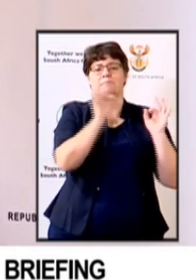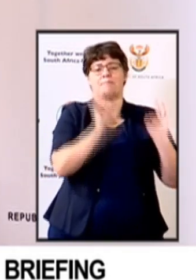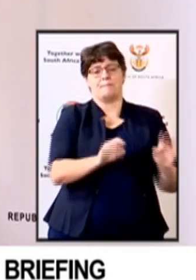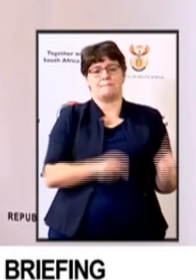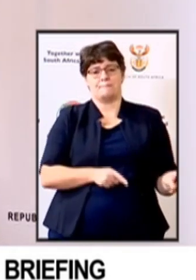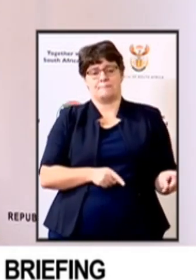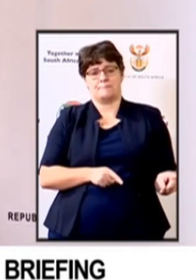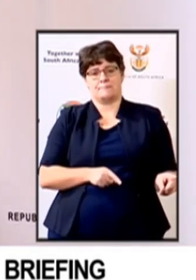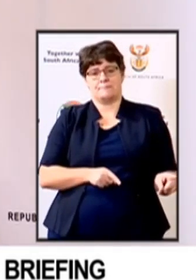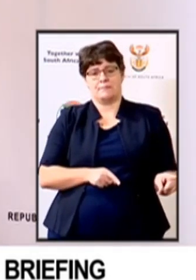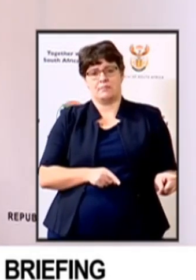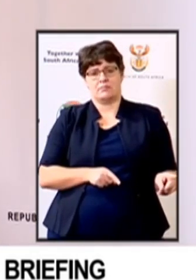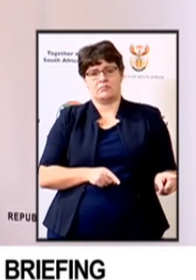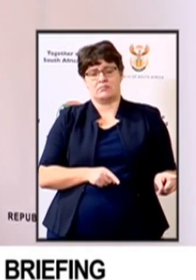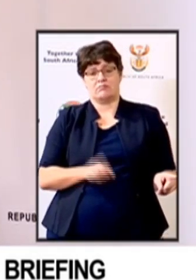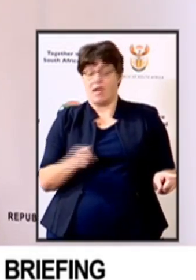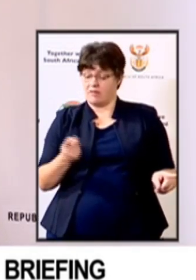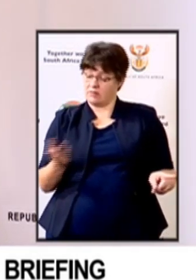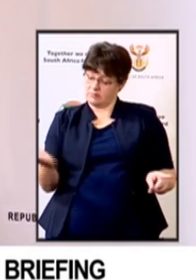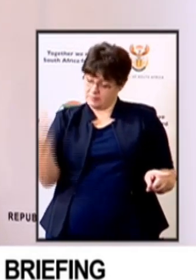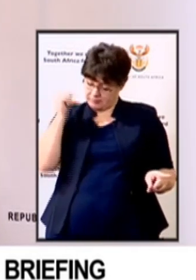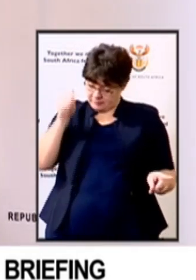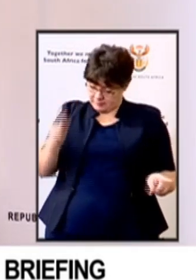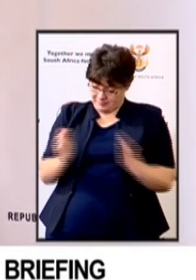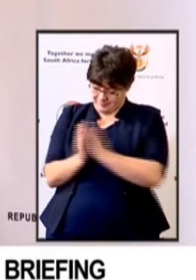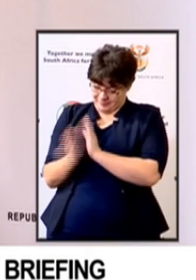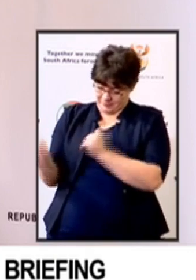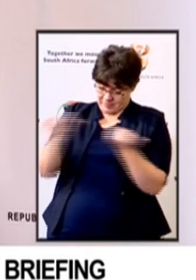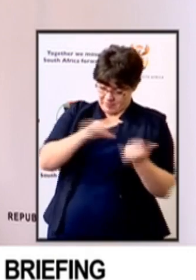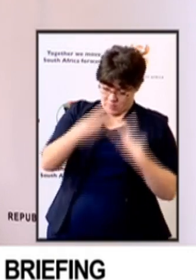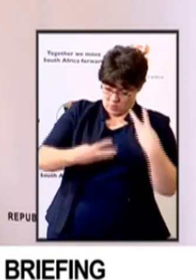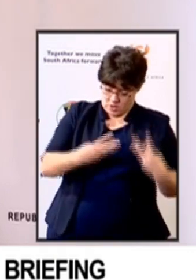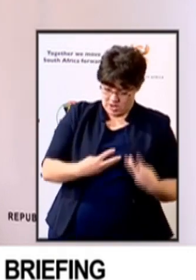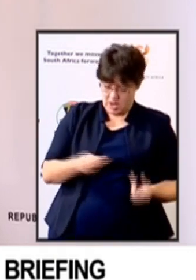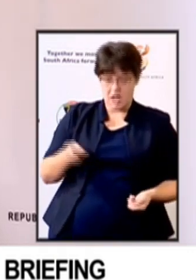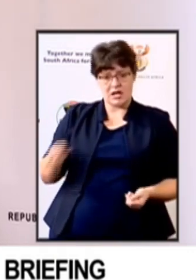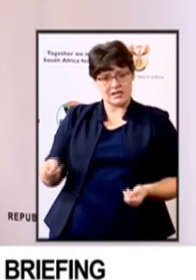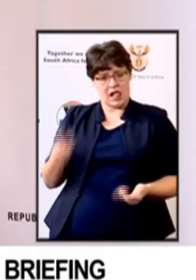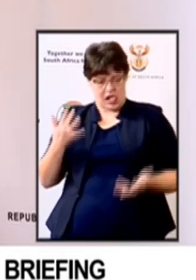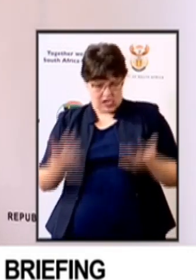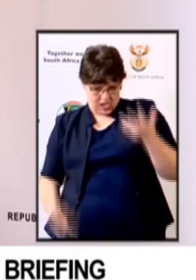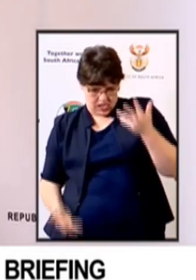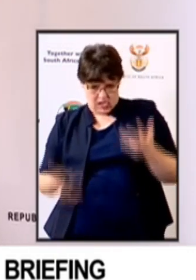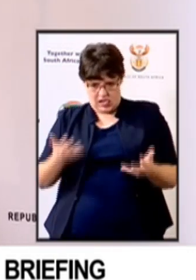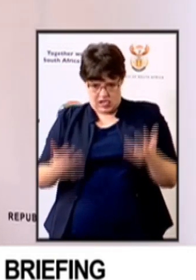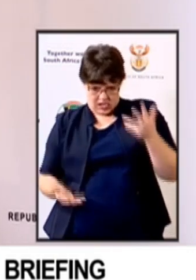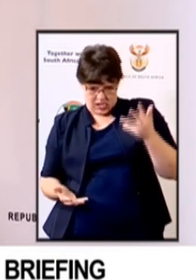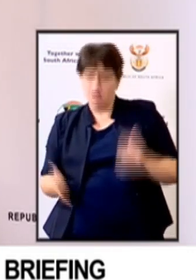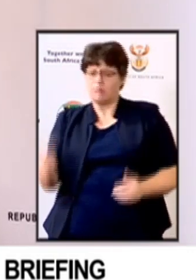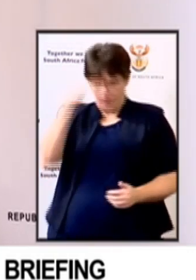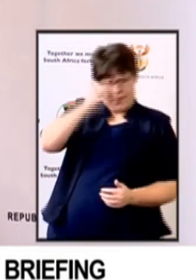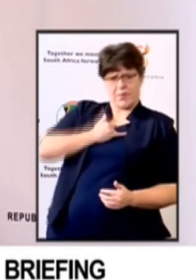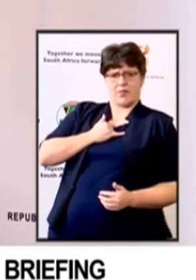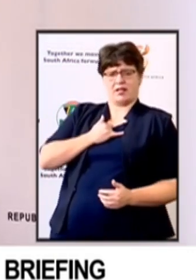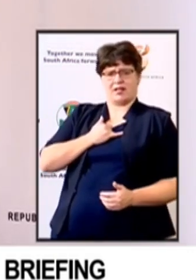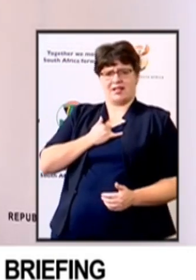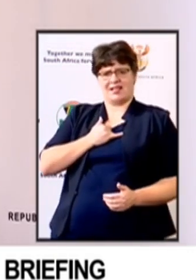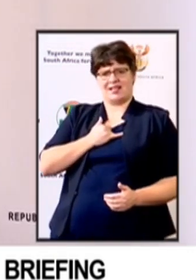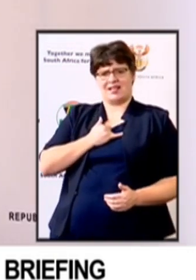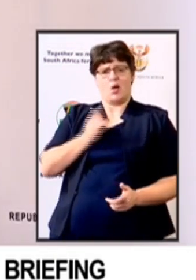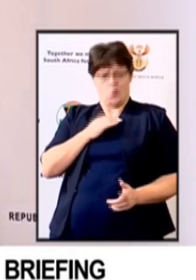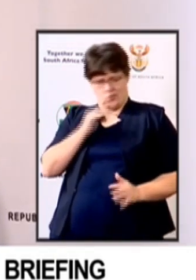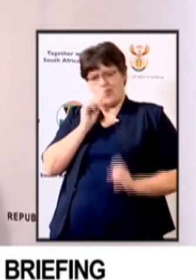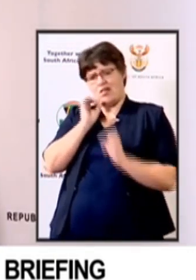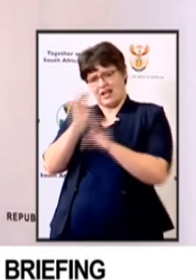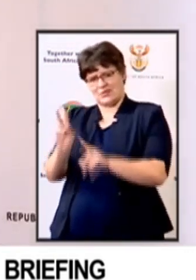make sure, in case you are called upon to come back and you are in doubt, please call us. We will be a call away.